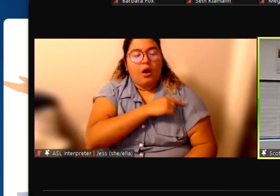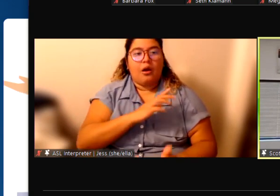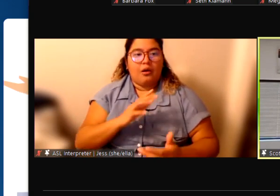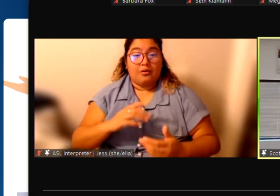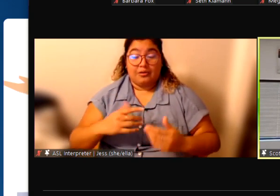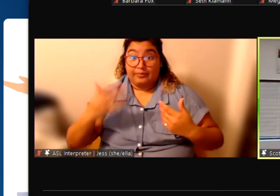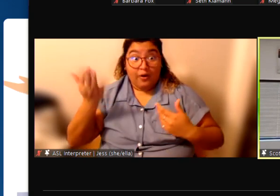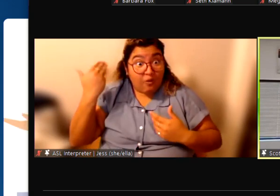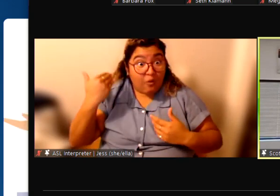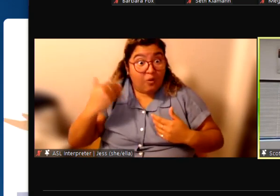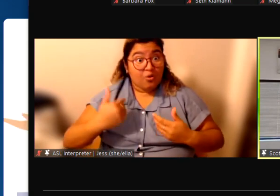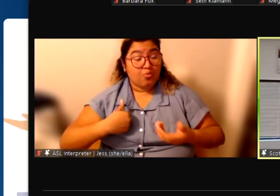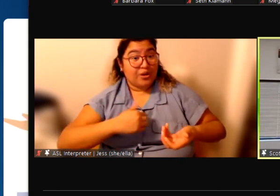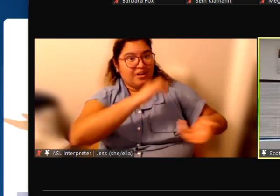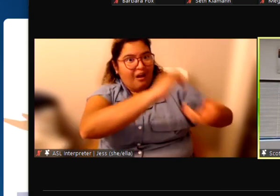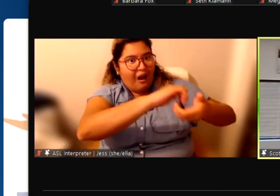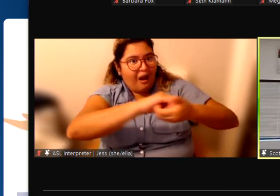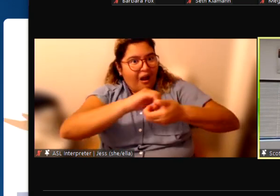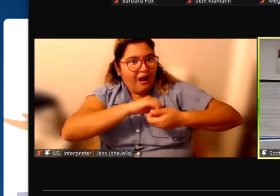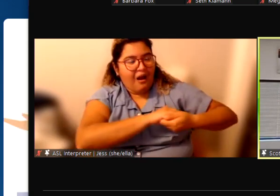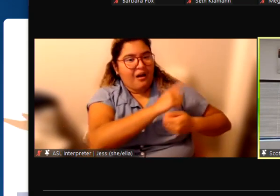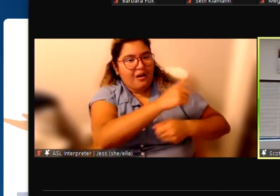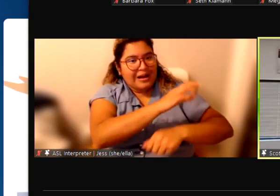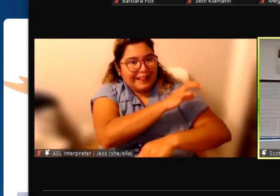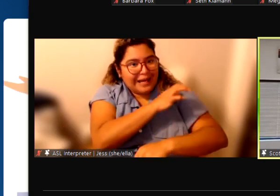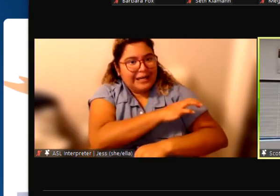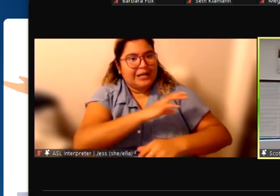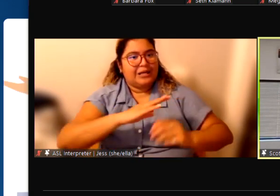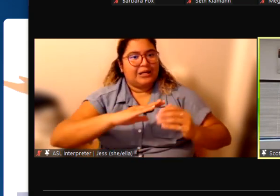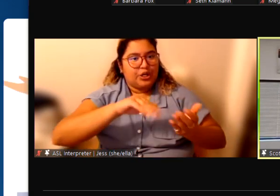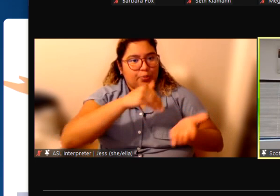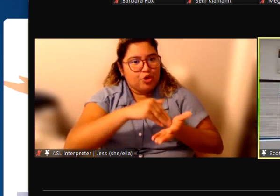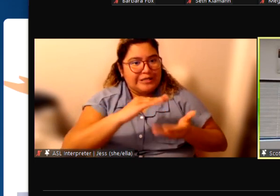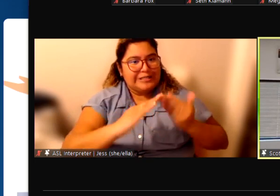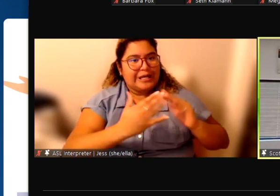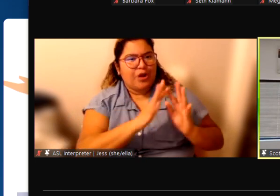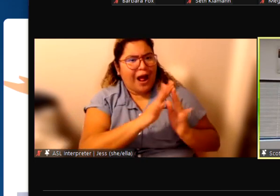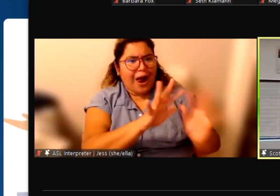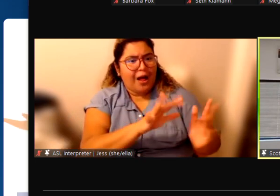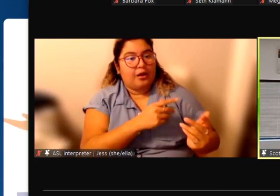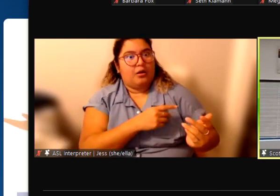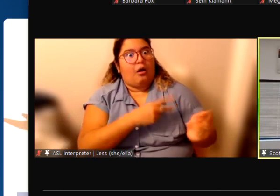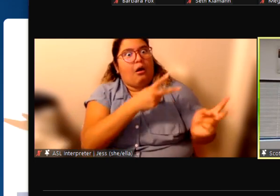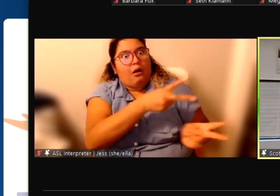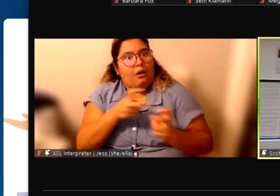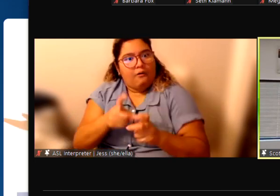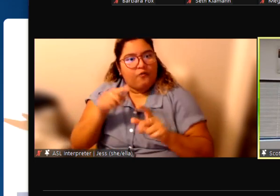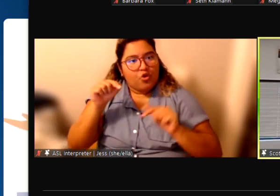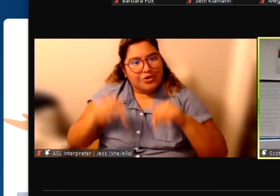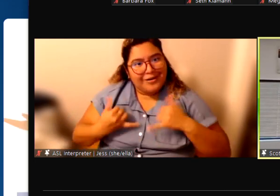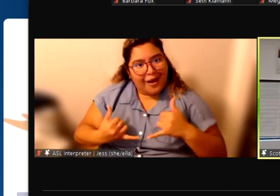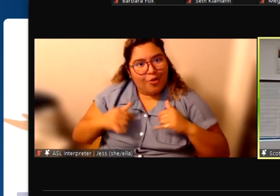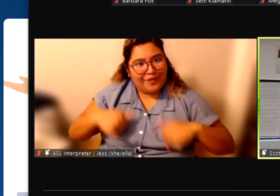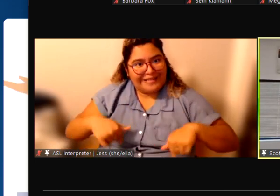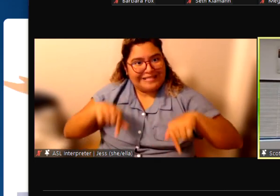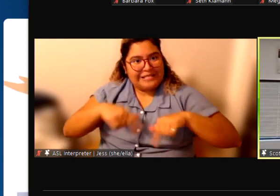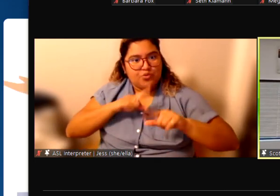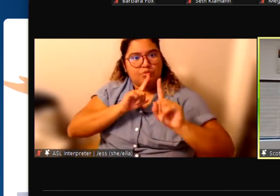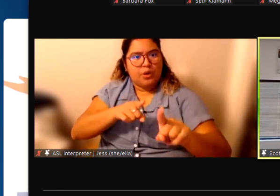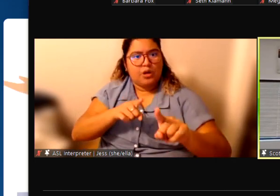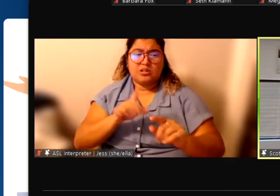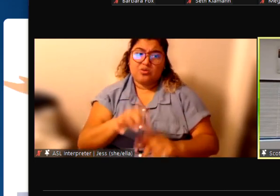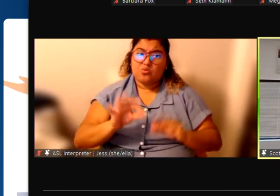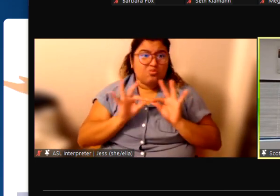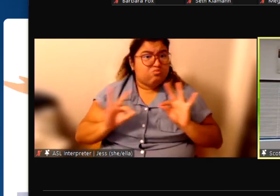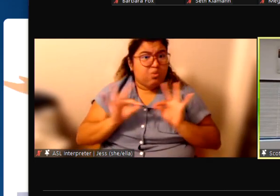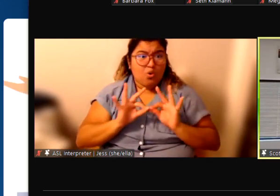course of the COVID pandemic and using those tools in our response to monkeypox. And those critical partnerships, whether